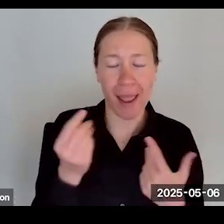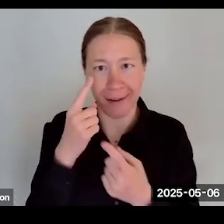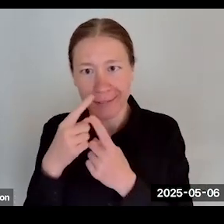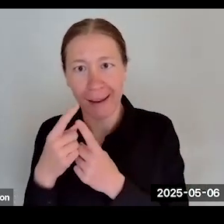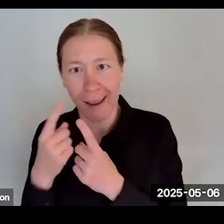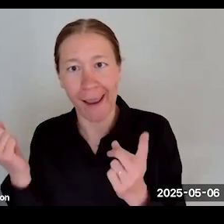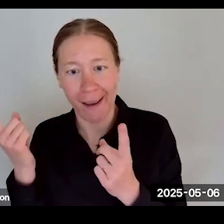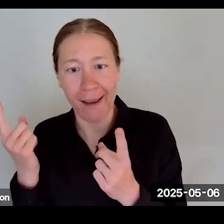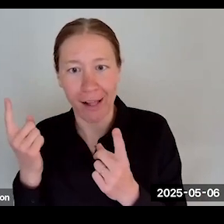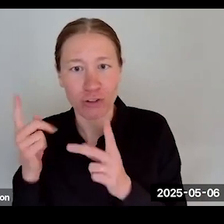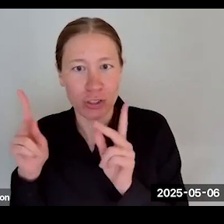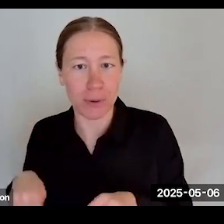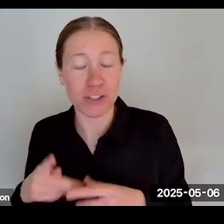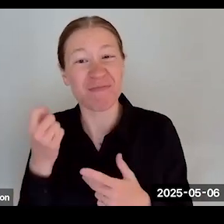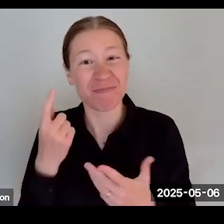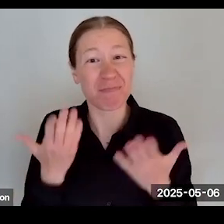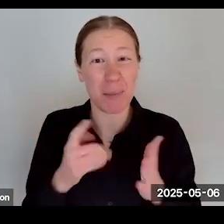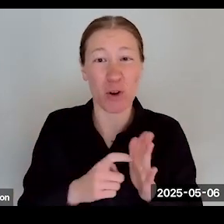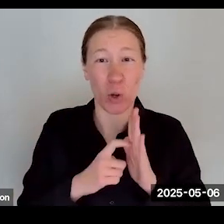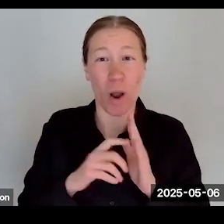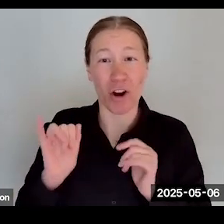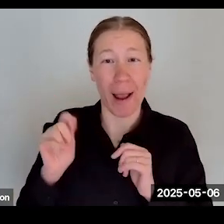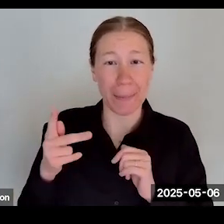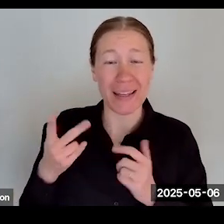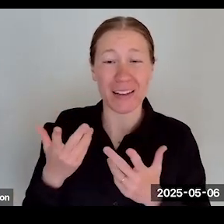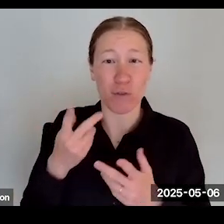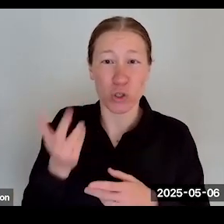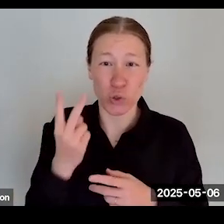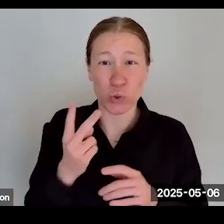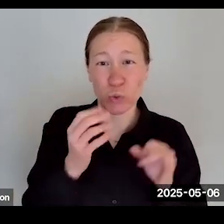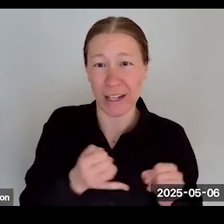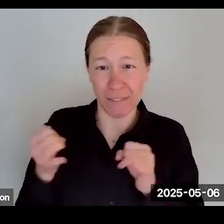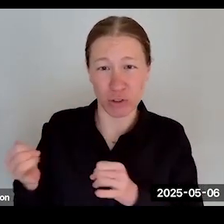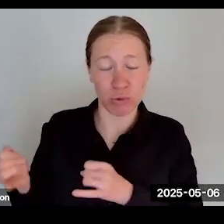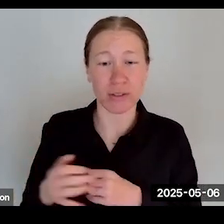So there may be a need for an interactive process for two individuals.